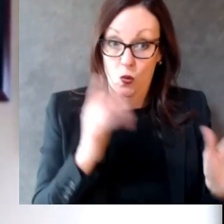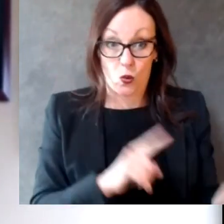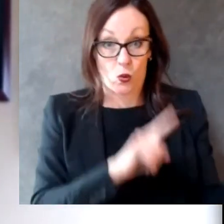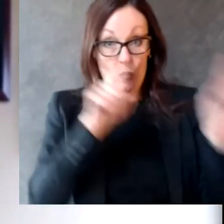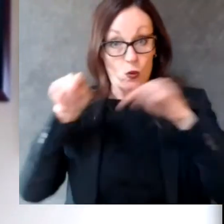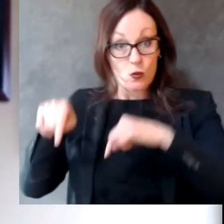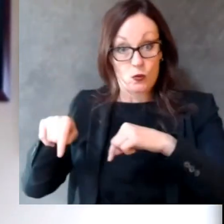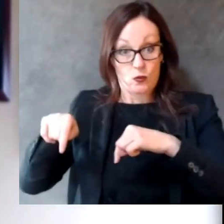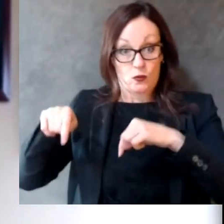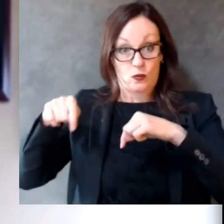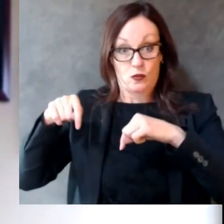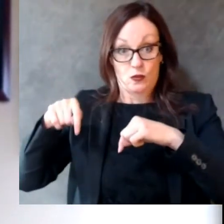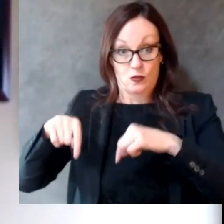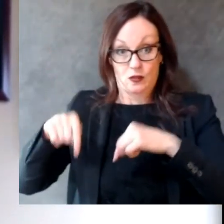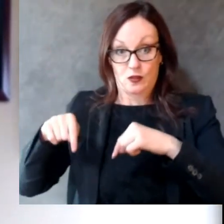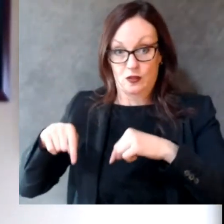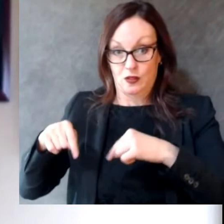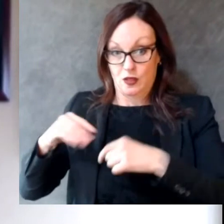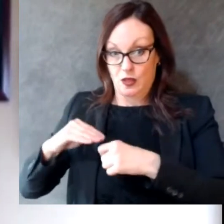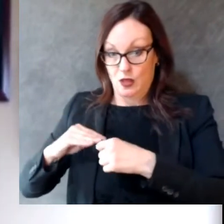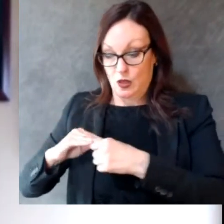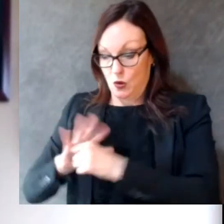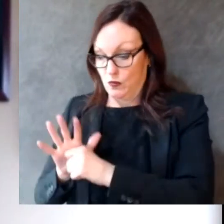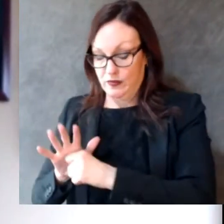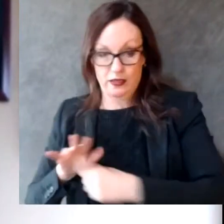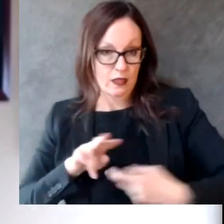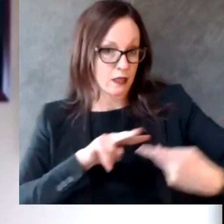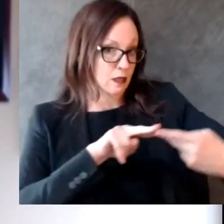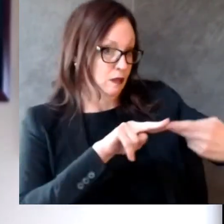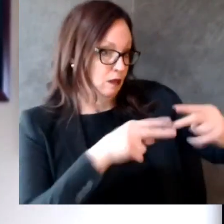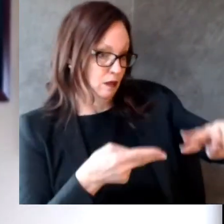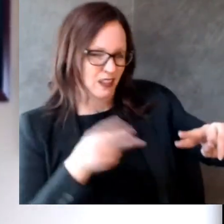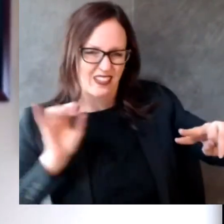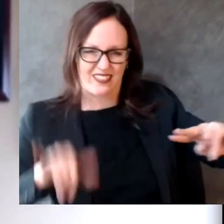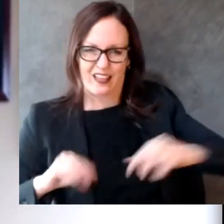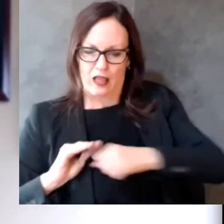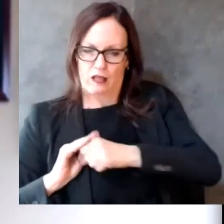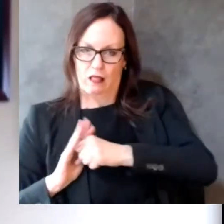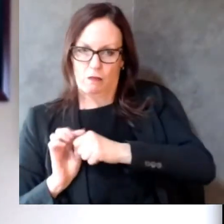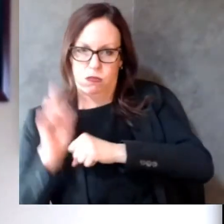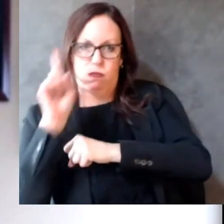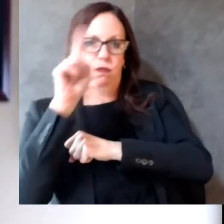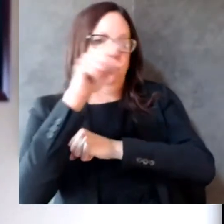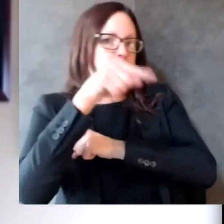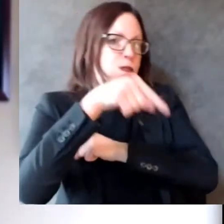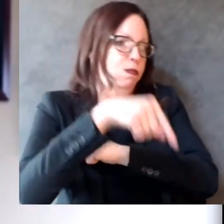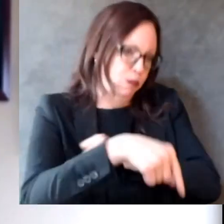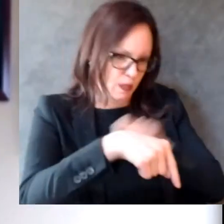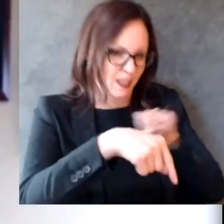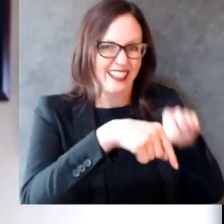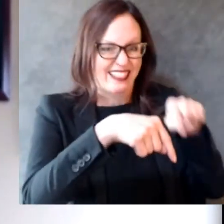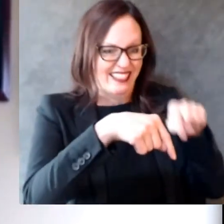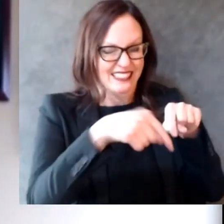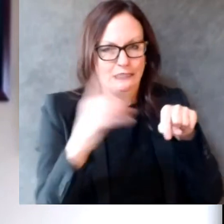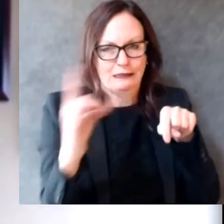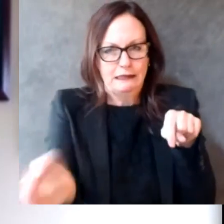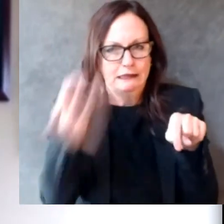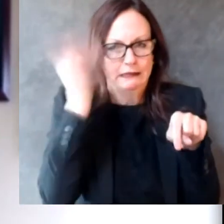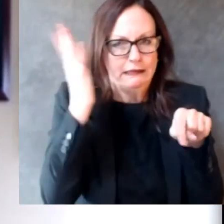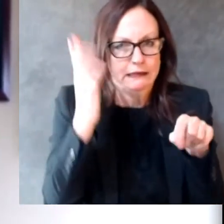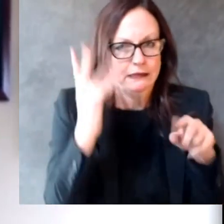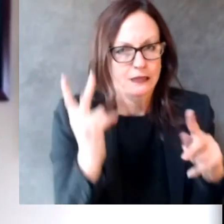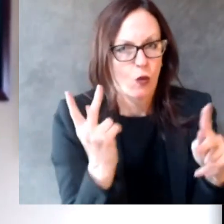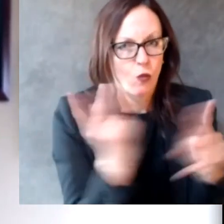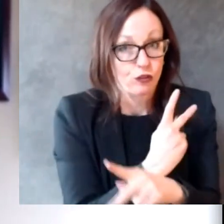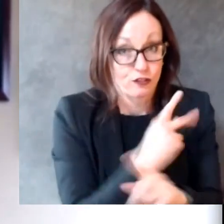when you adjust for comorbidities and other factors. The estimate from the largest single paper on this was that it's a 64% higher risk